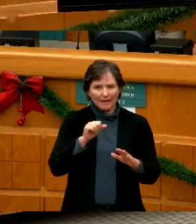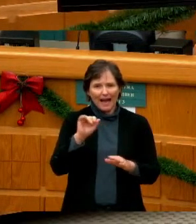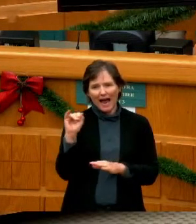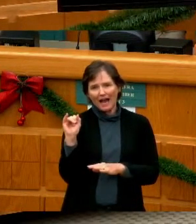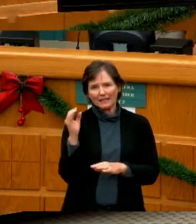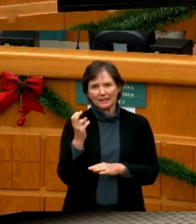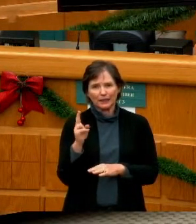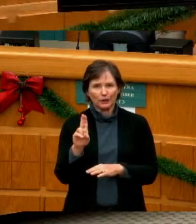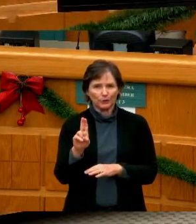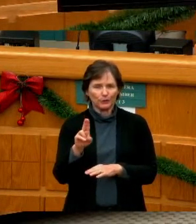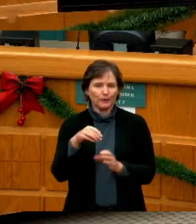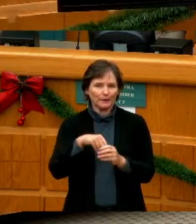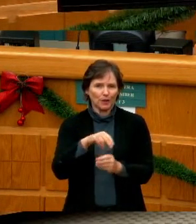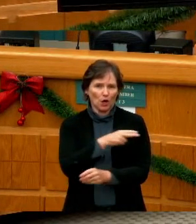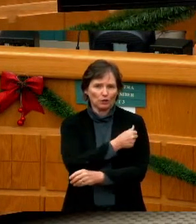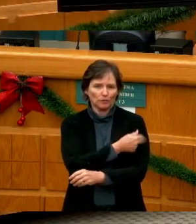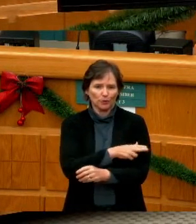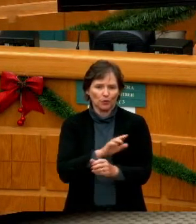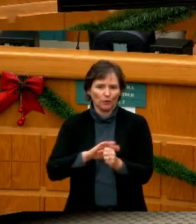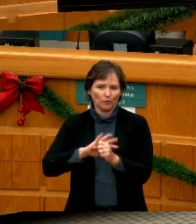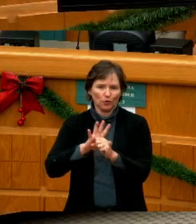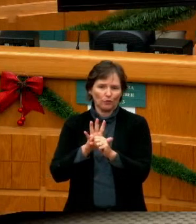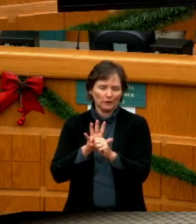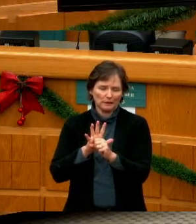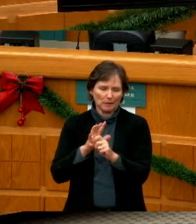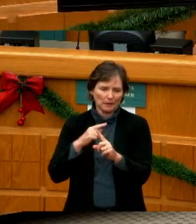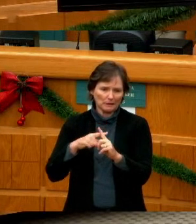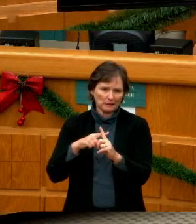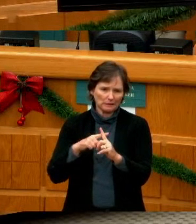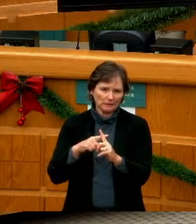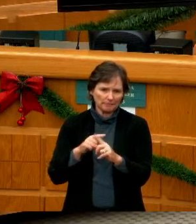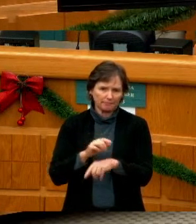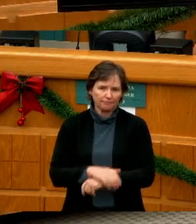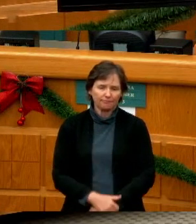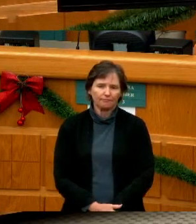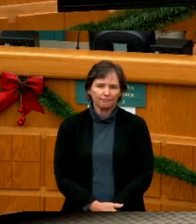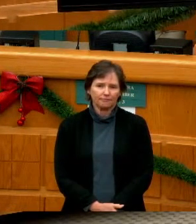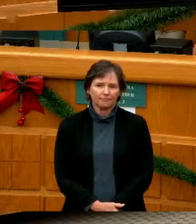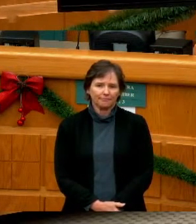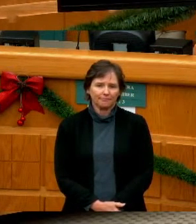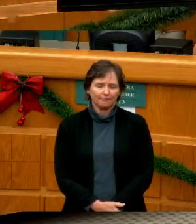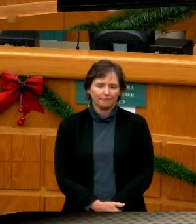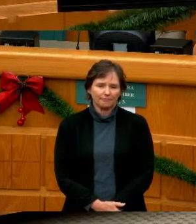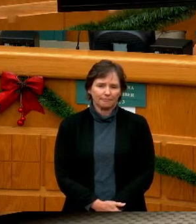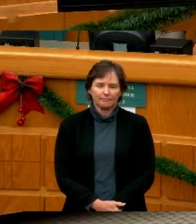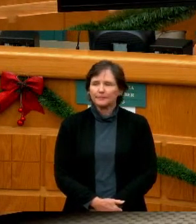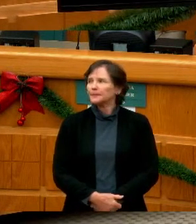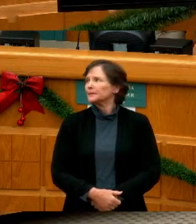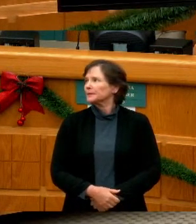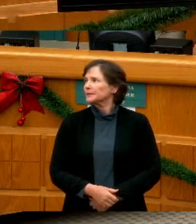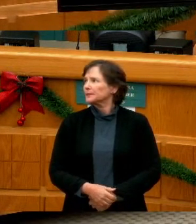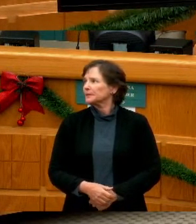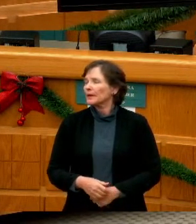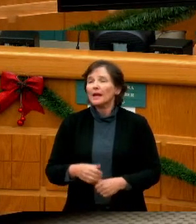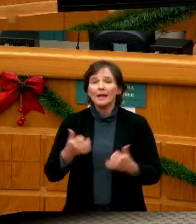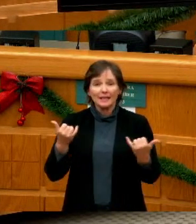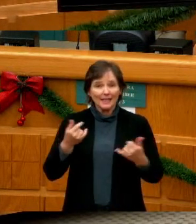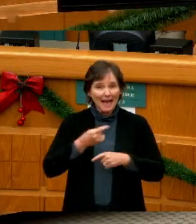there are 39 actual individuals in the ICU battling COVID-19. Next slide.